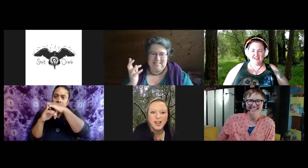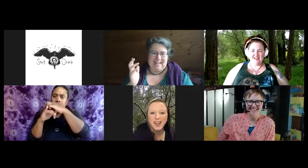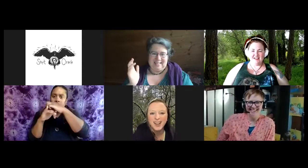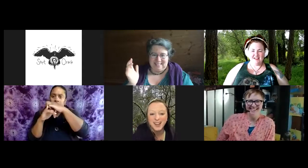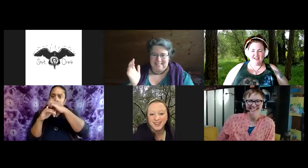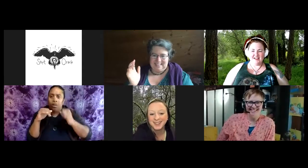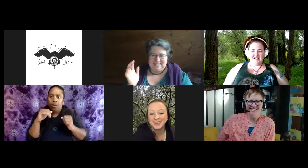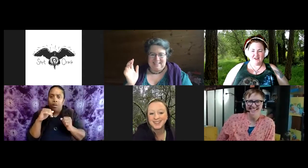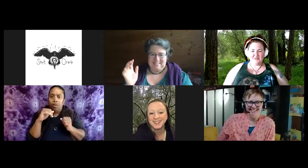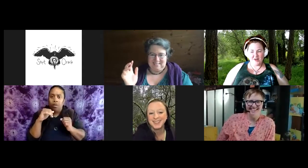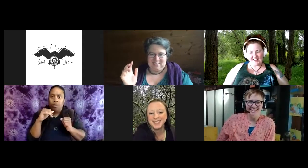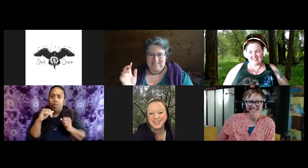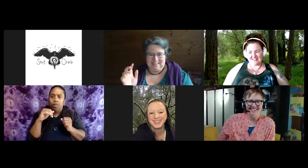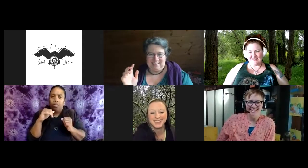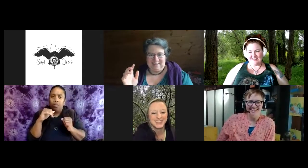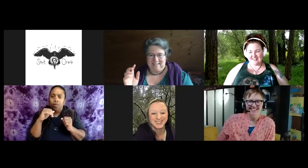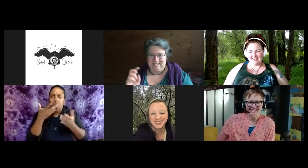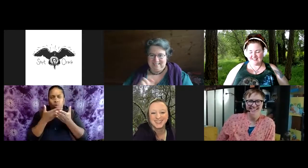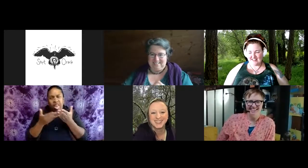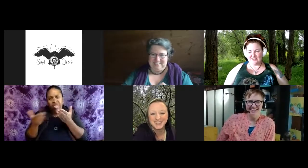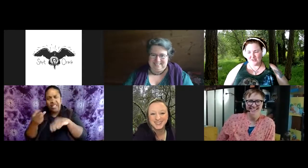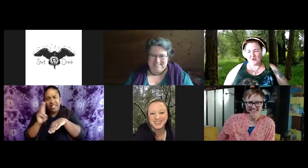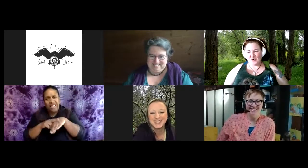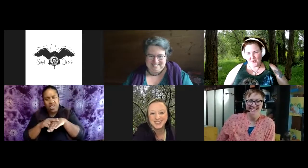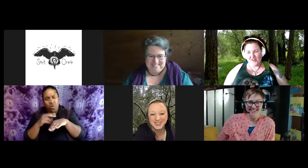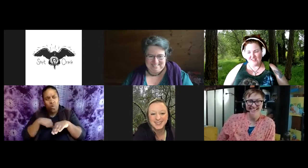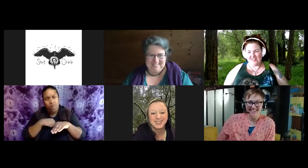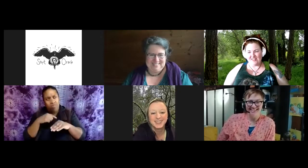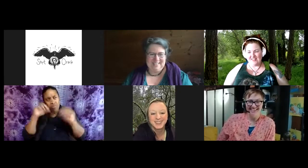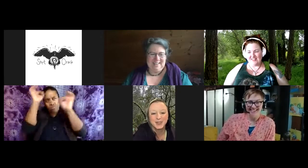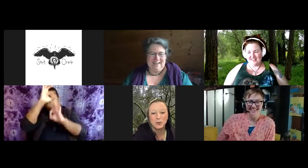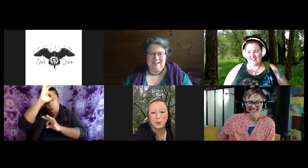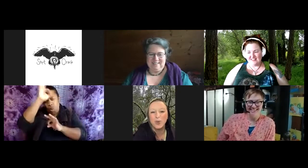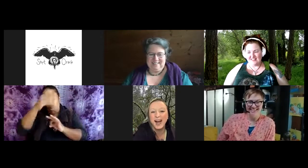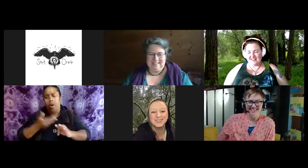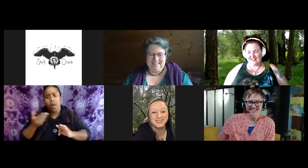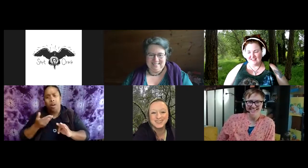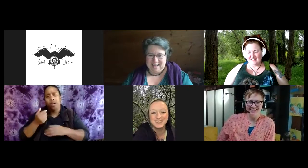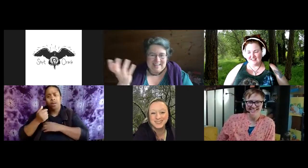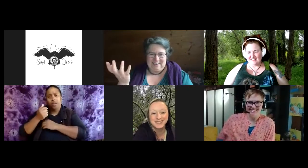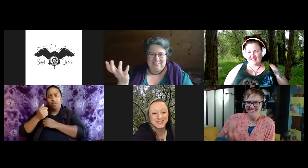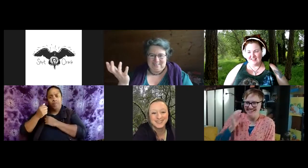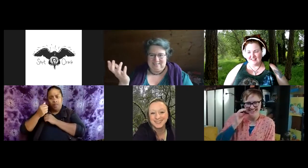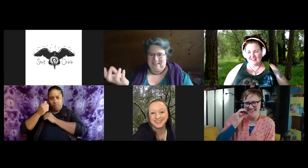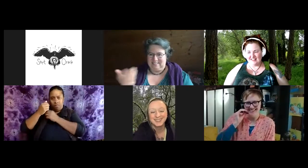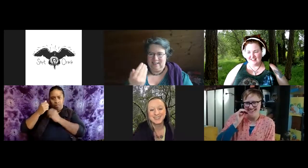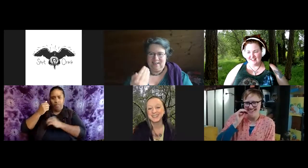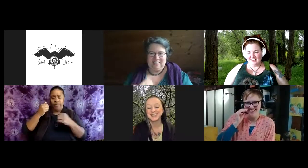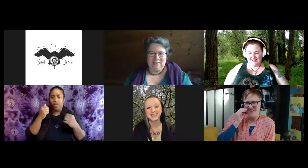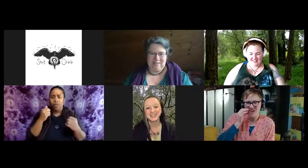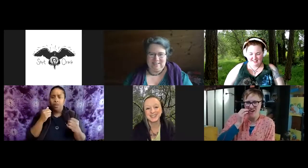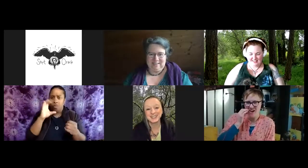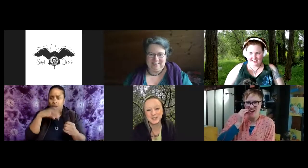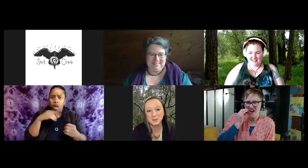So yeah, like the things in nature that we have no idea are here. wild. I know, totally wild. All